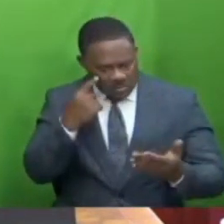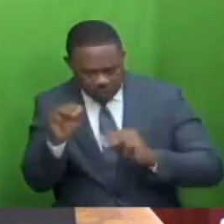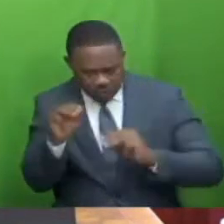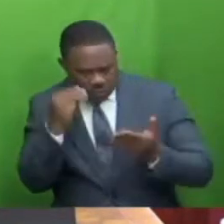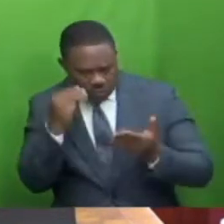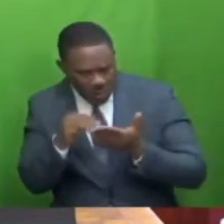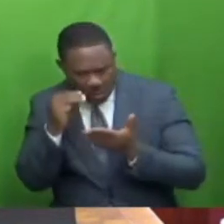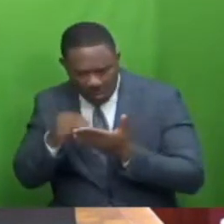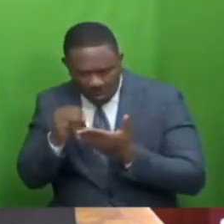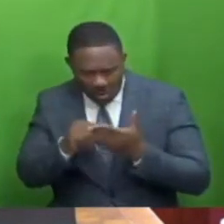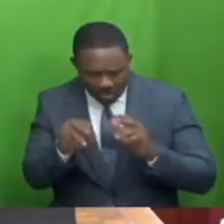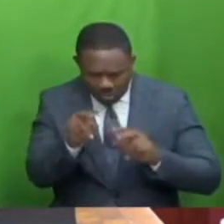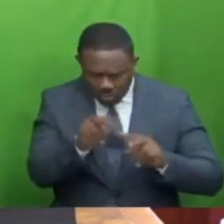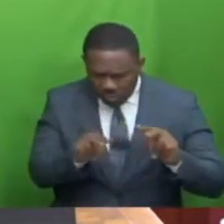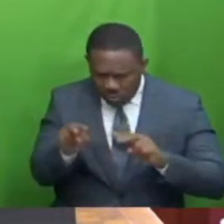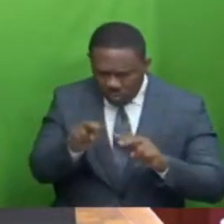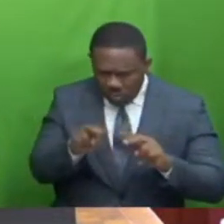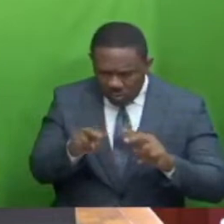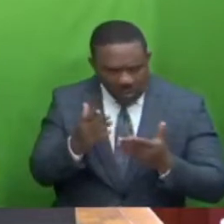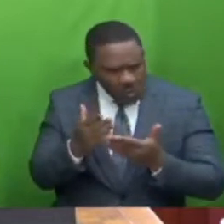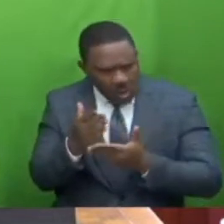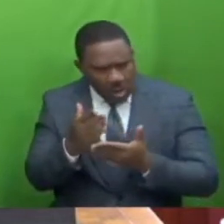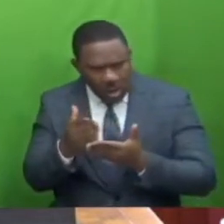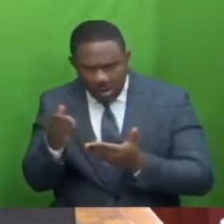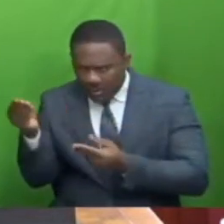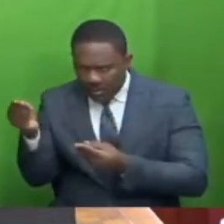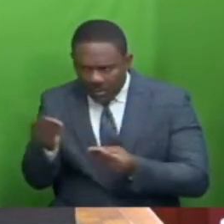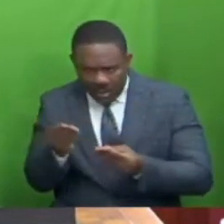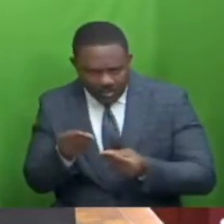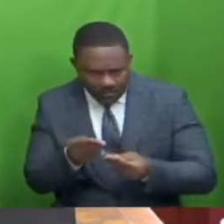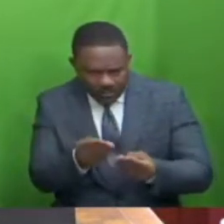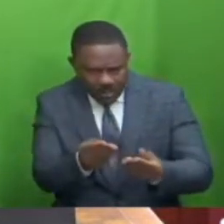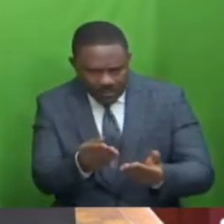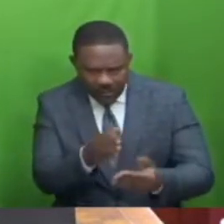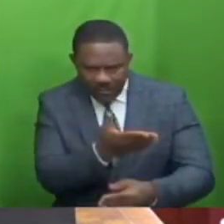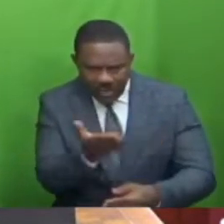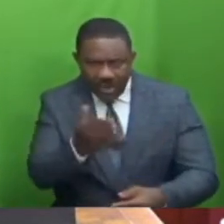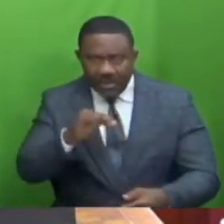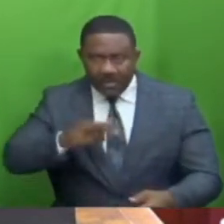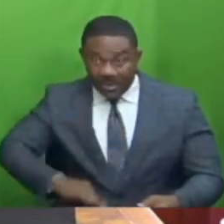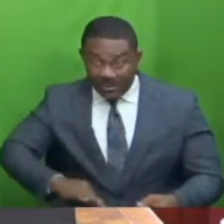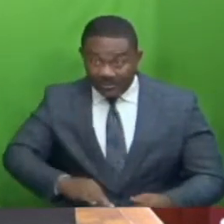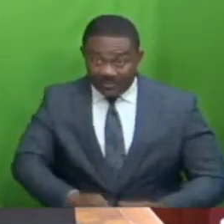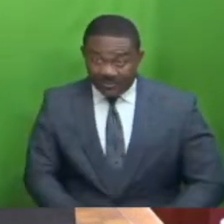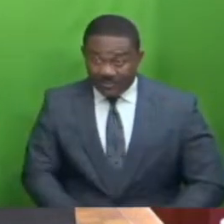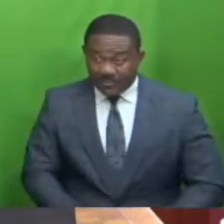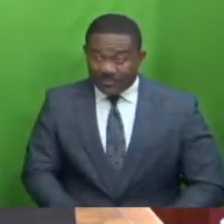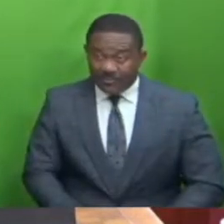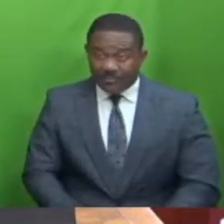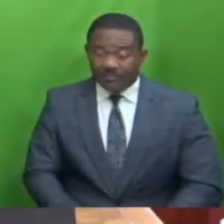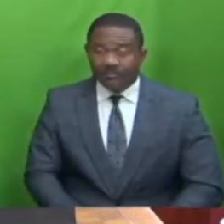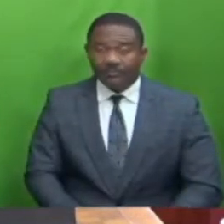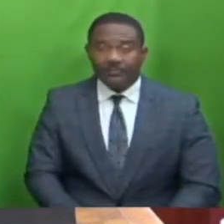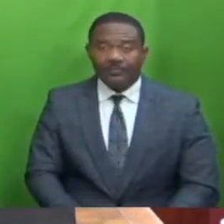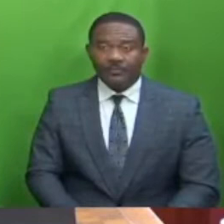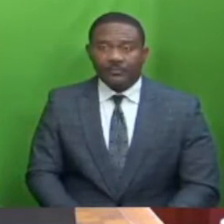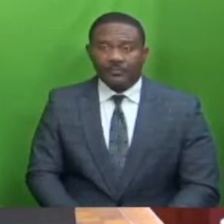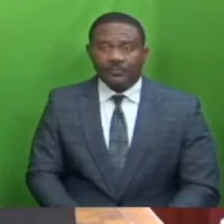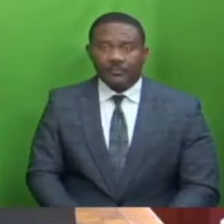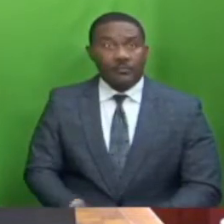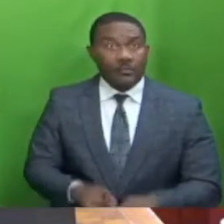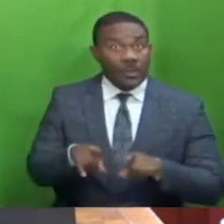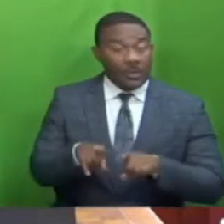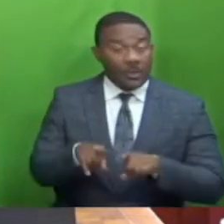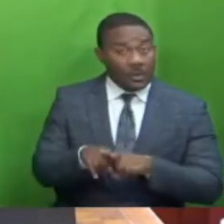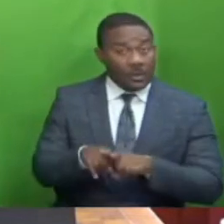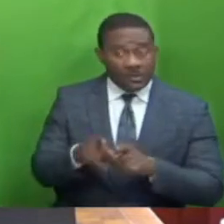to ensure timely disbursement of funds to beneficiaries. In addition, an indexation mechanism for benefits